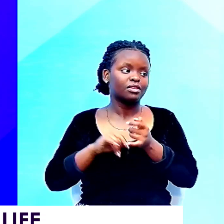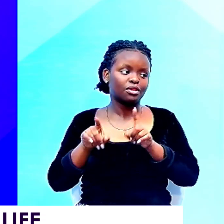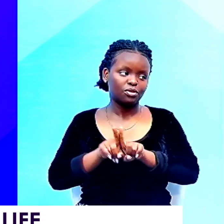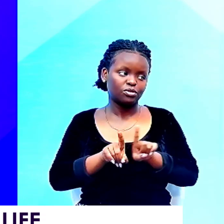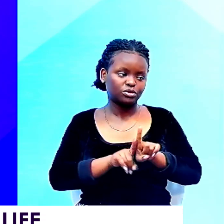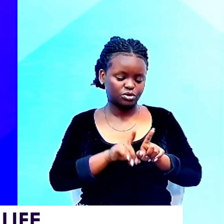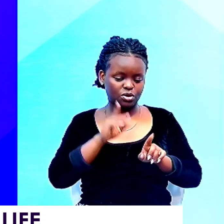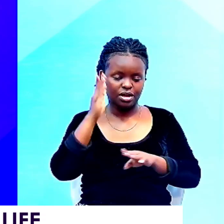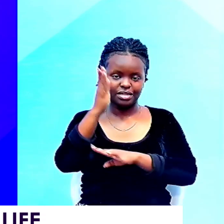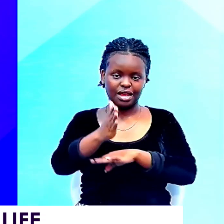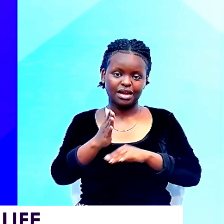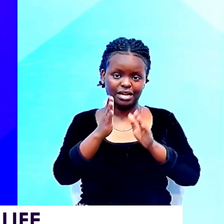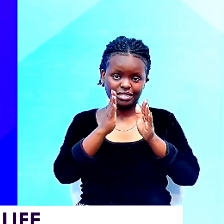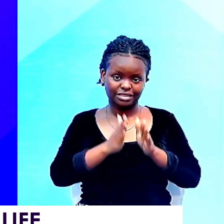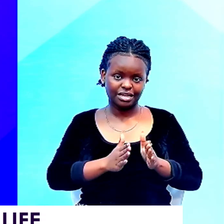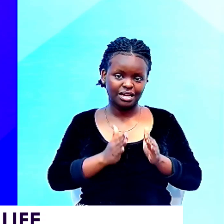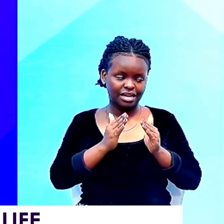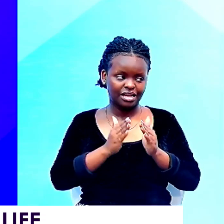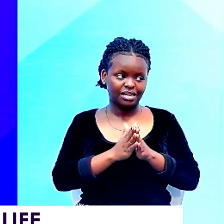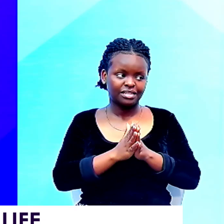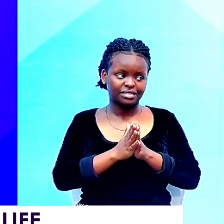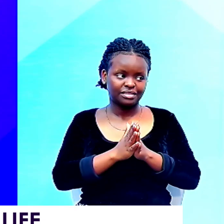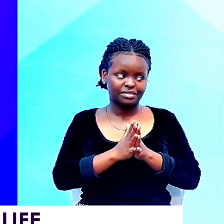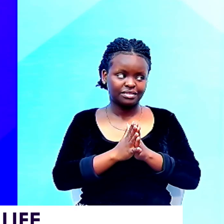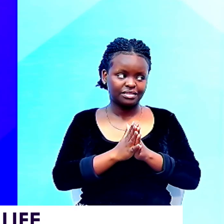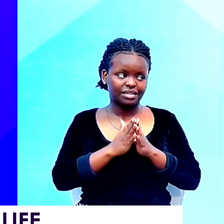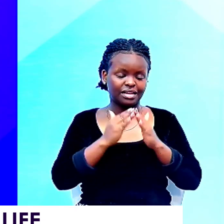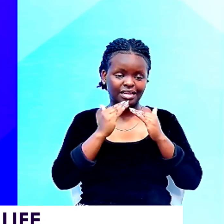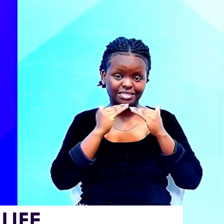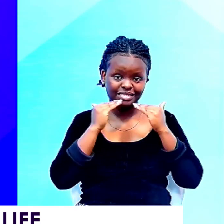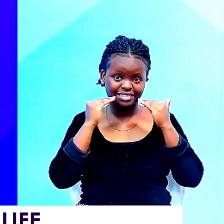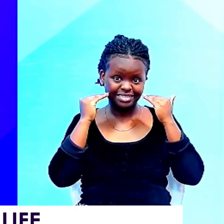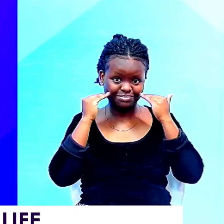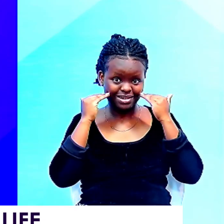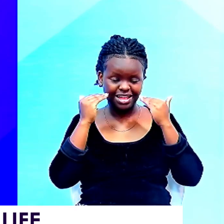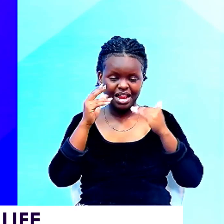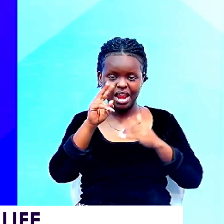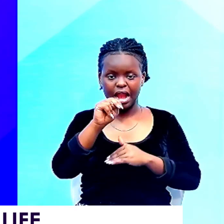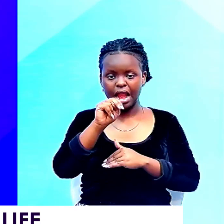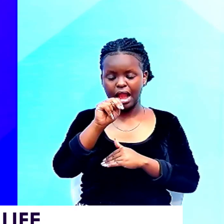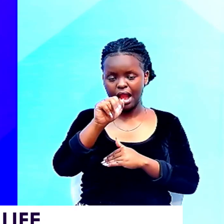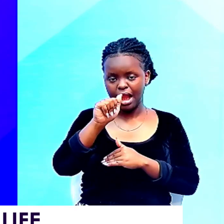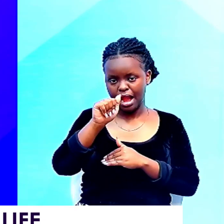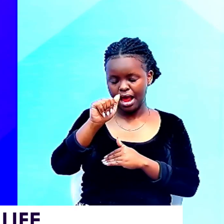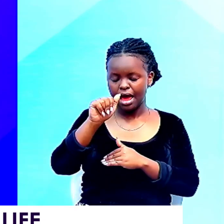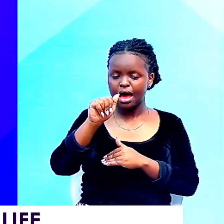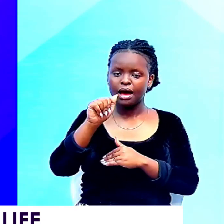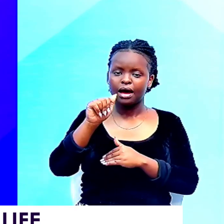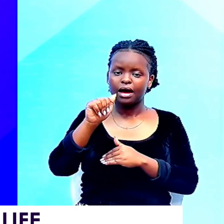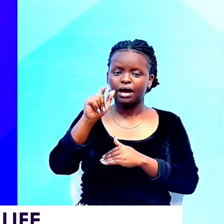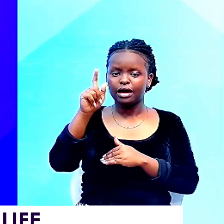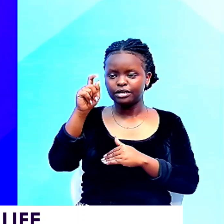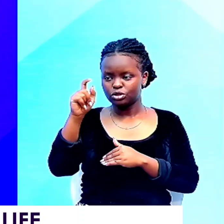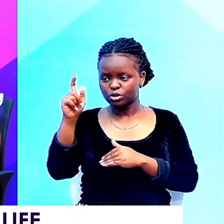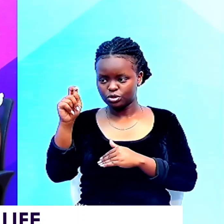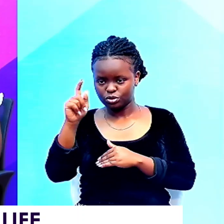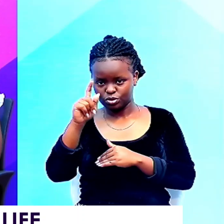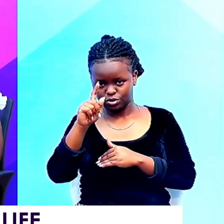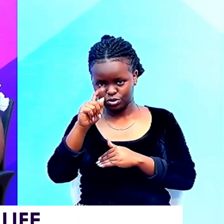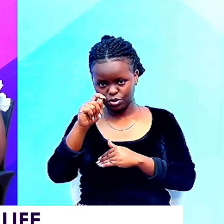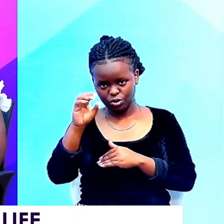a director, Smile Natoto initiative. Smile Natoto. Smile Natoto. Yes, is it Smile